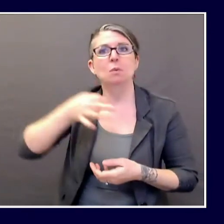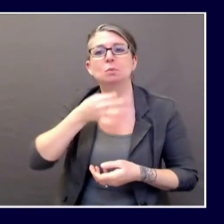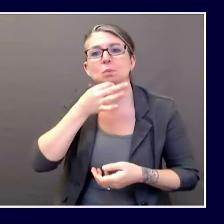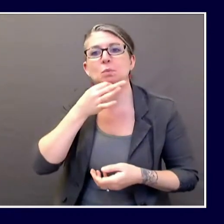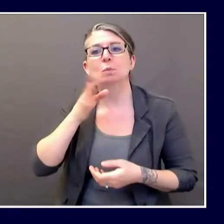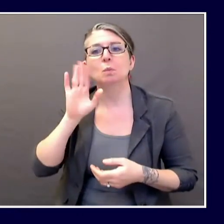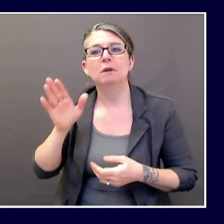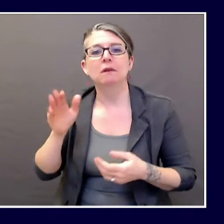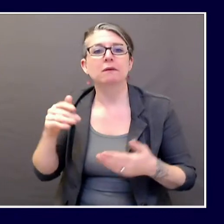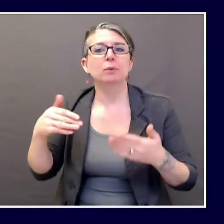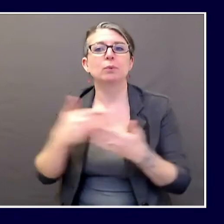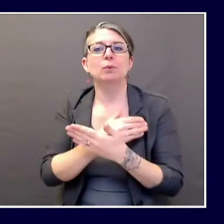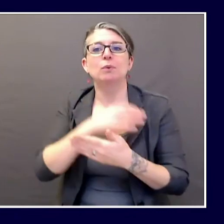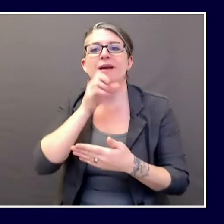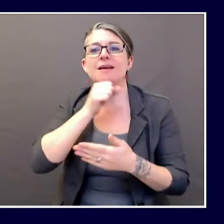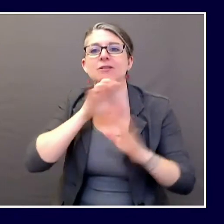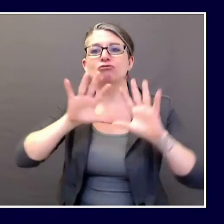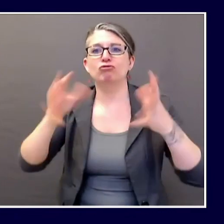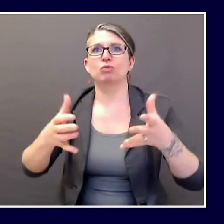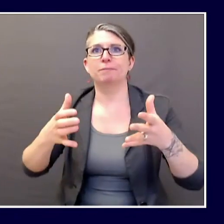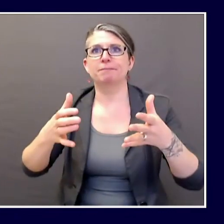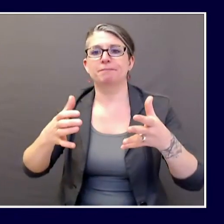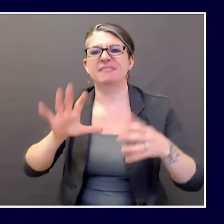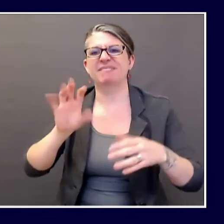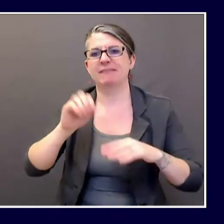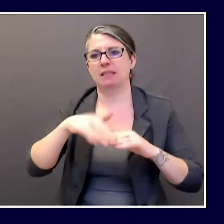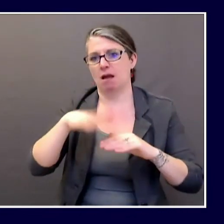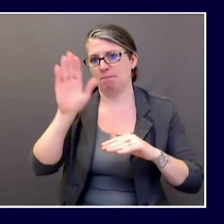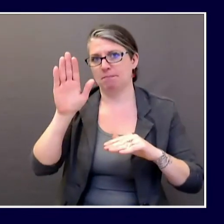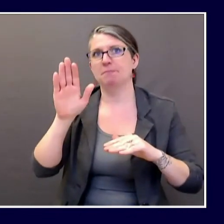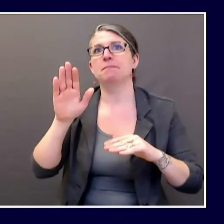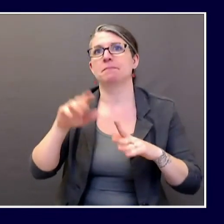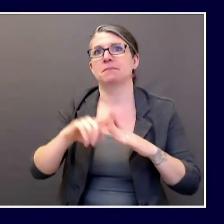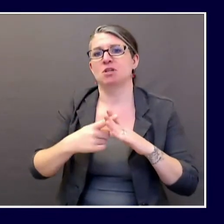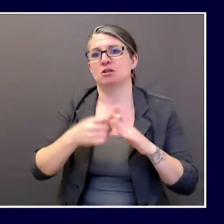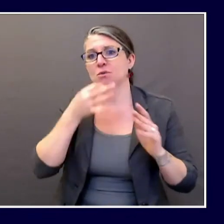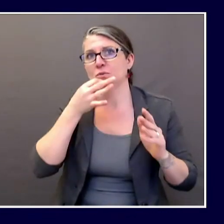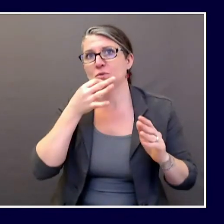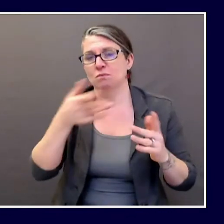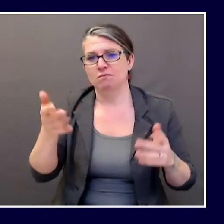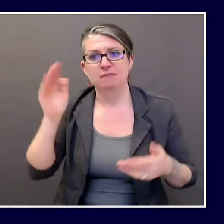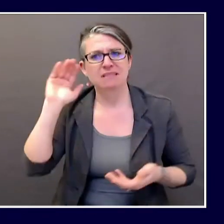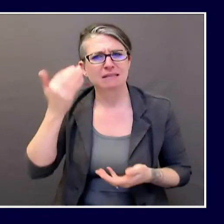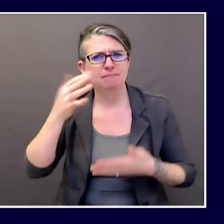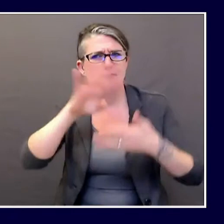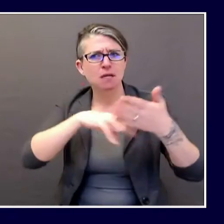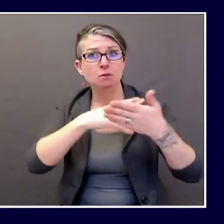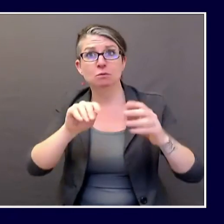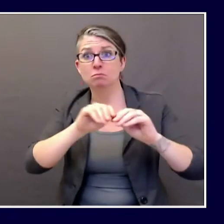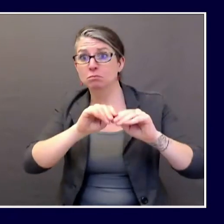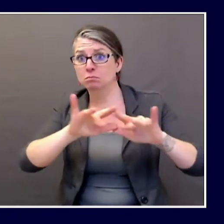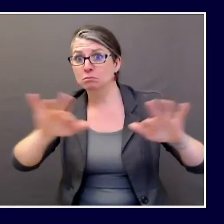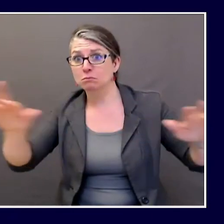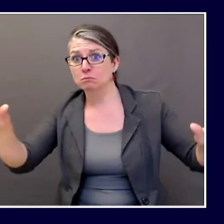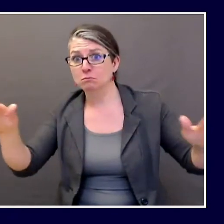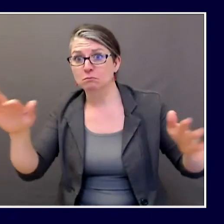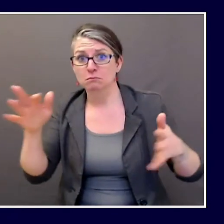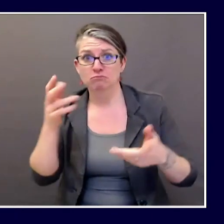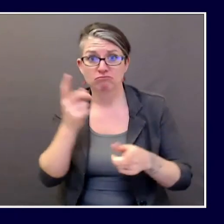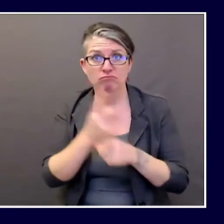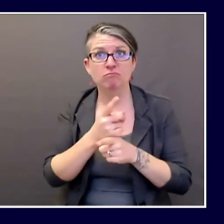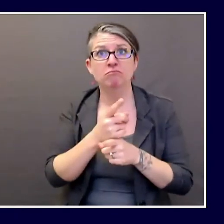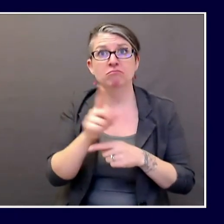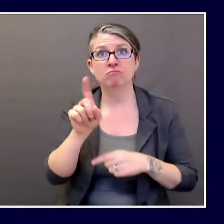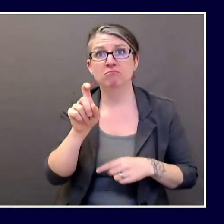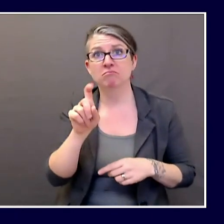in my shoes as a 30-something who's not a healthcare worker, not a teacher, will I still be waiting until July? Will people like me still be waiting until July?